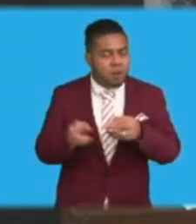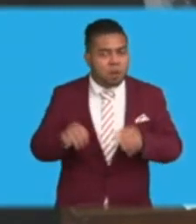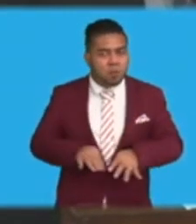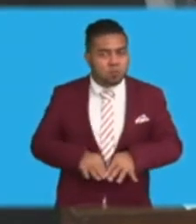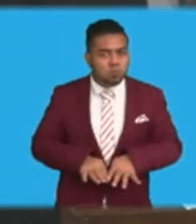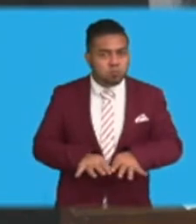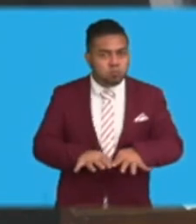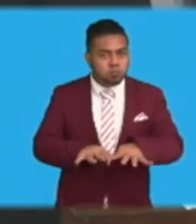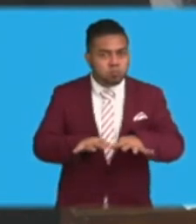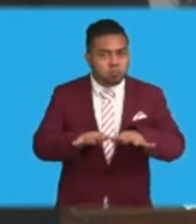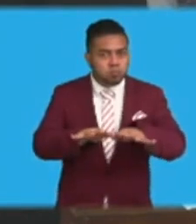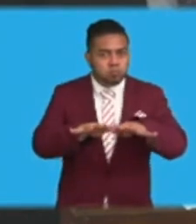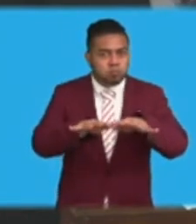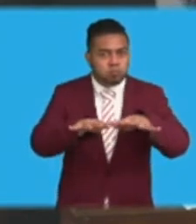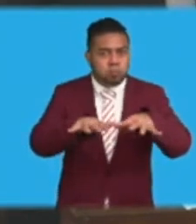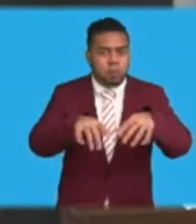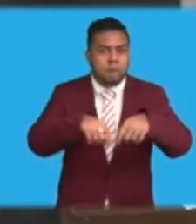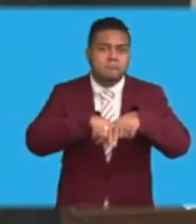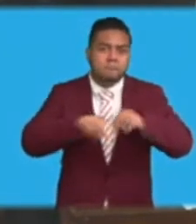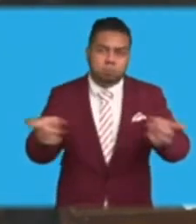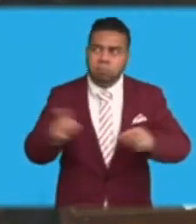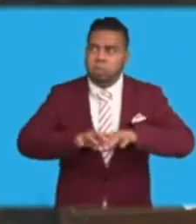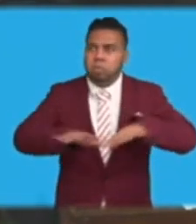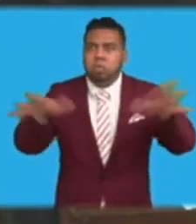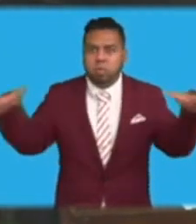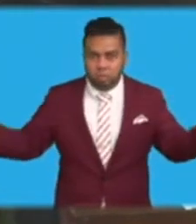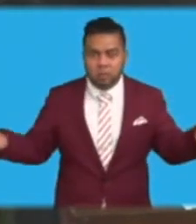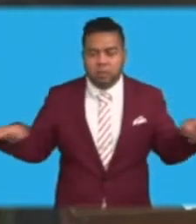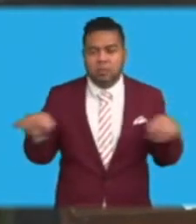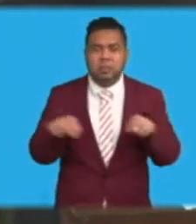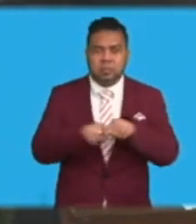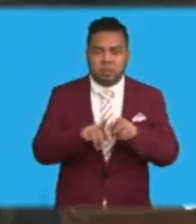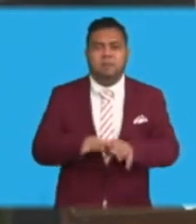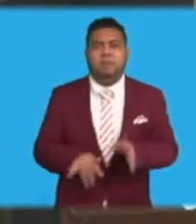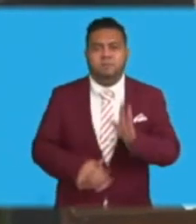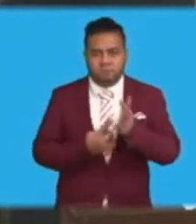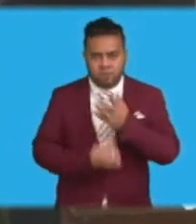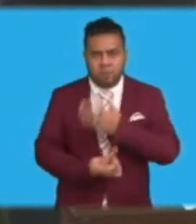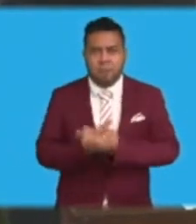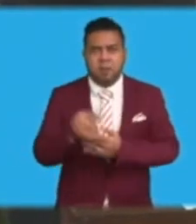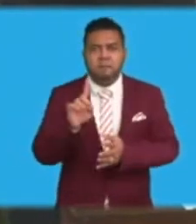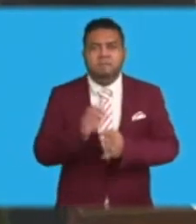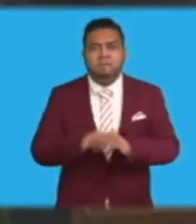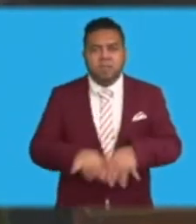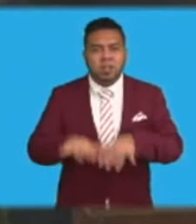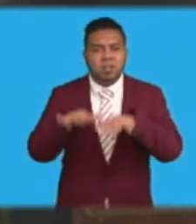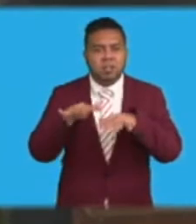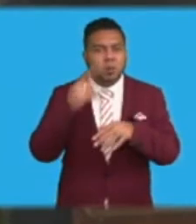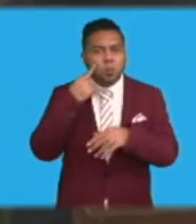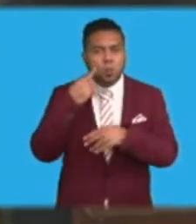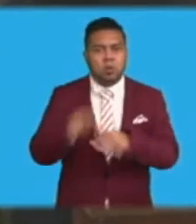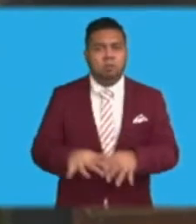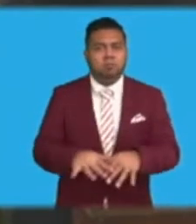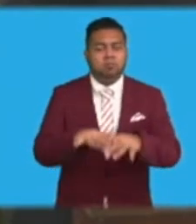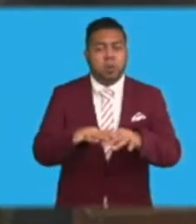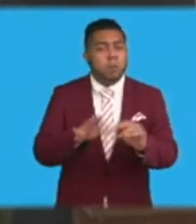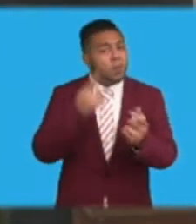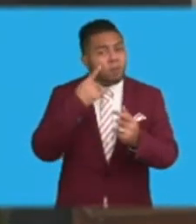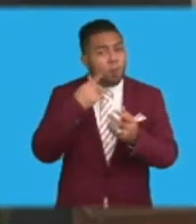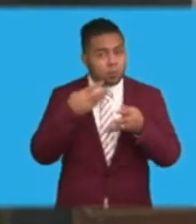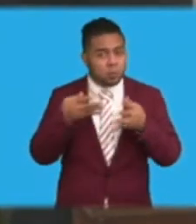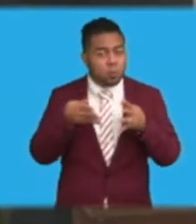surrounding lands to cause flooding. Madam Speaker, floods prove that waterway may seem